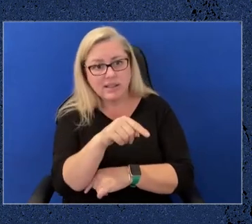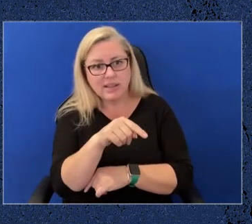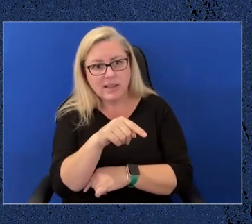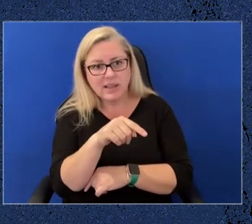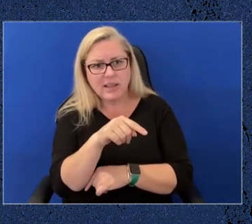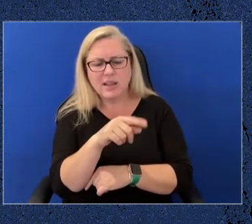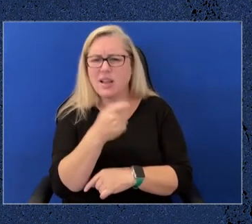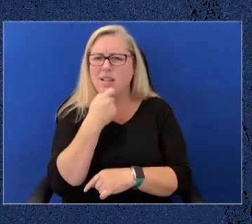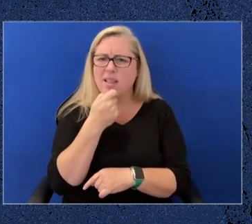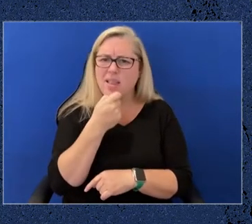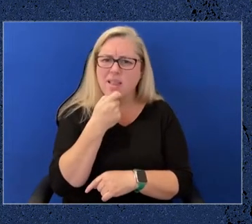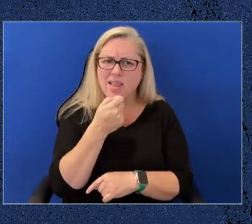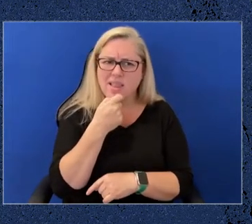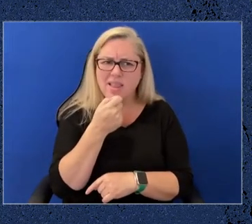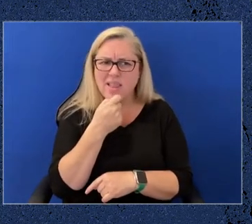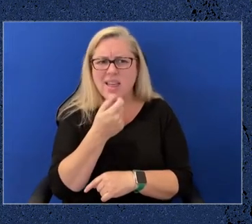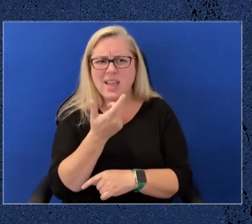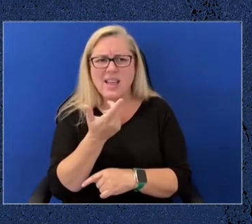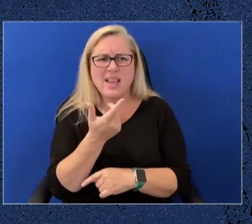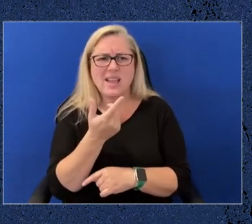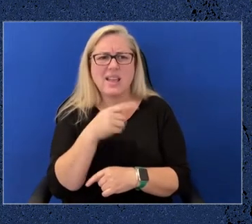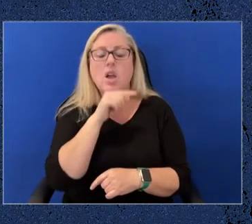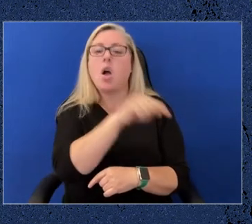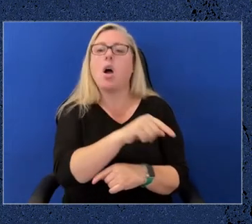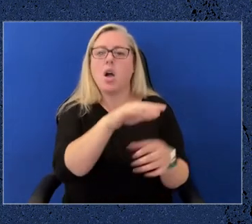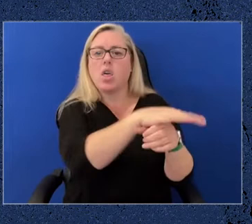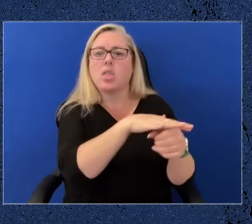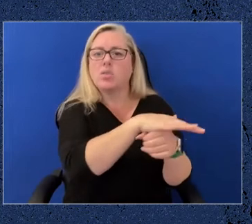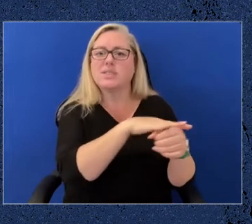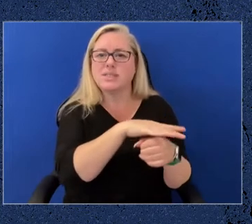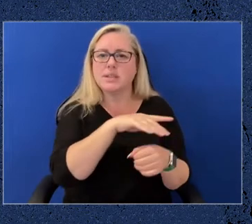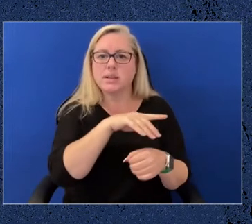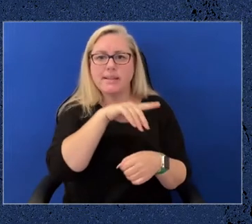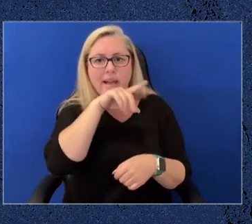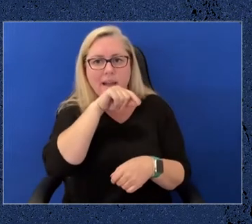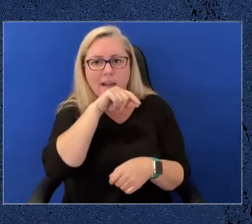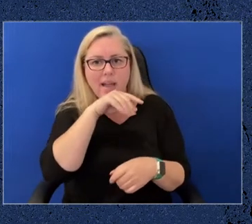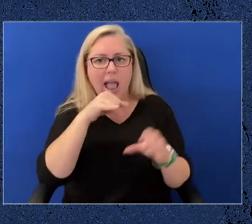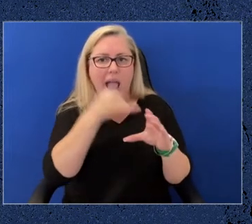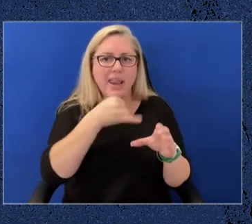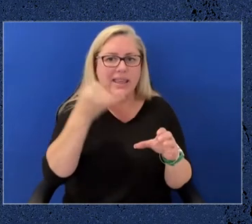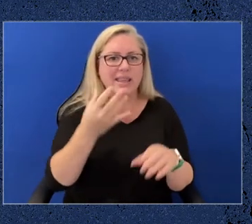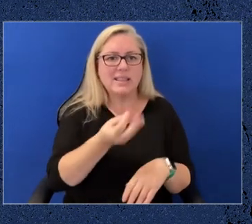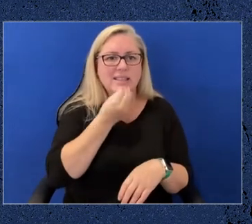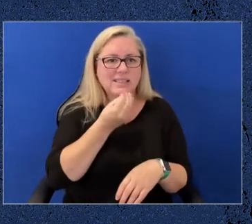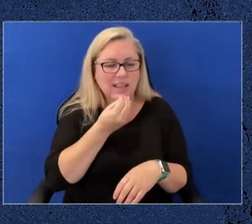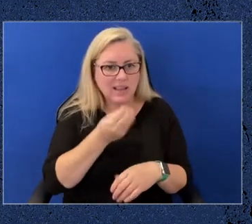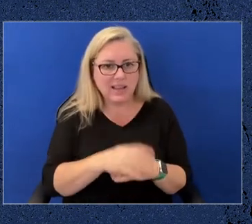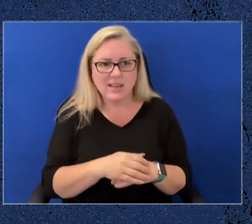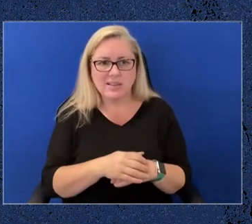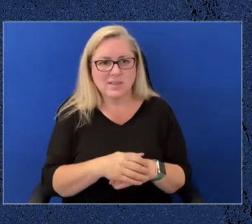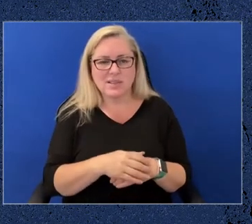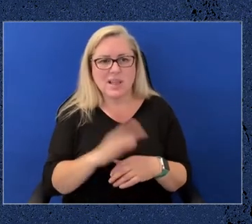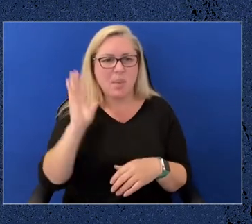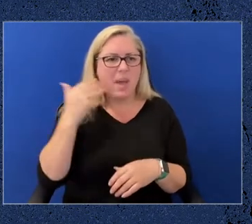and I'm a bit average with birds, there's a region honey eater. And they've done 7 or 9 different releases